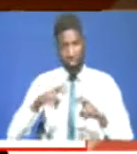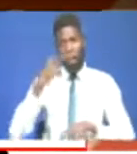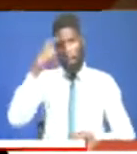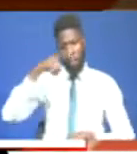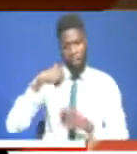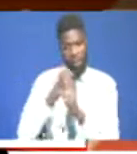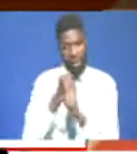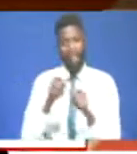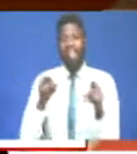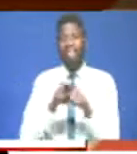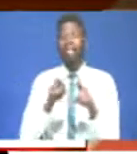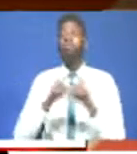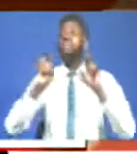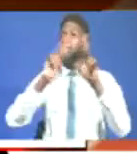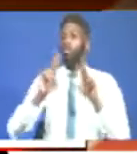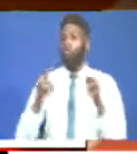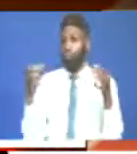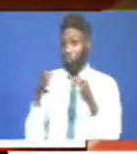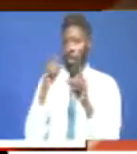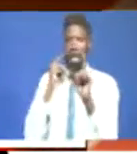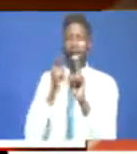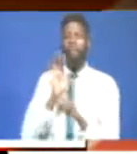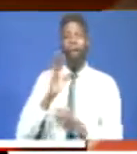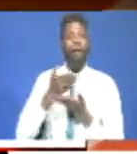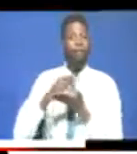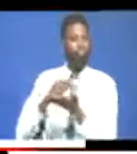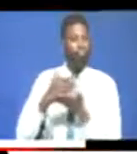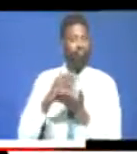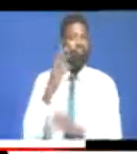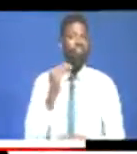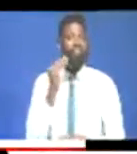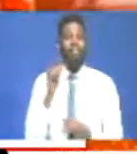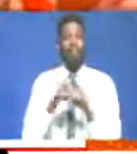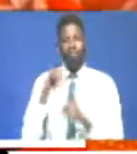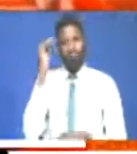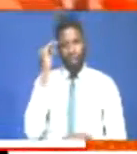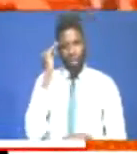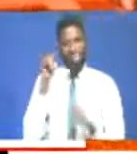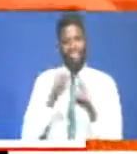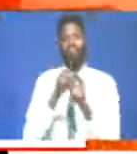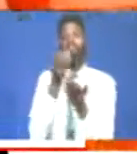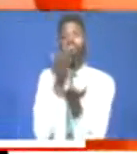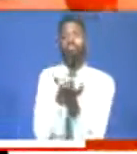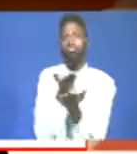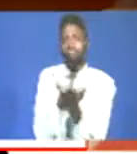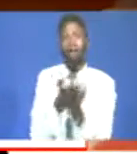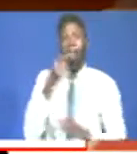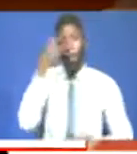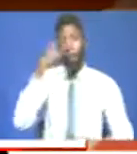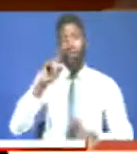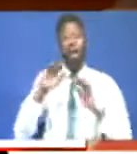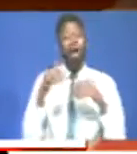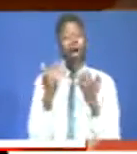international institutions to share their experiences and knowledge and give policy recommendations on how IGAD and its member states